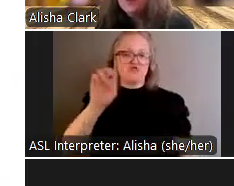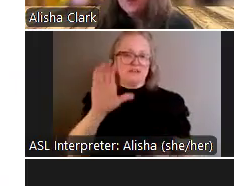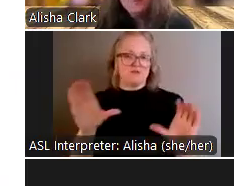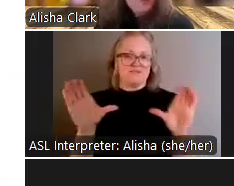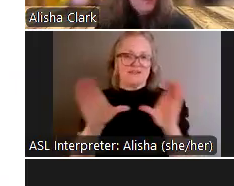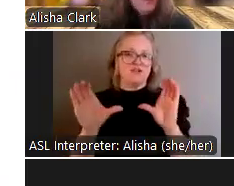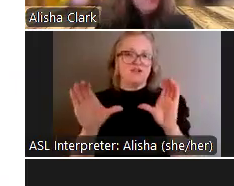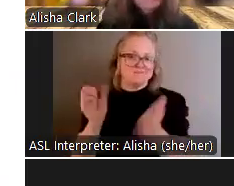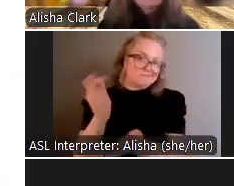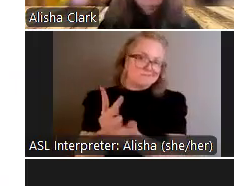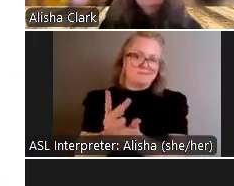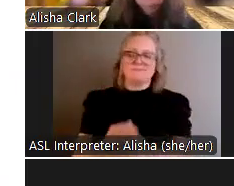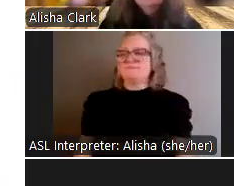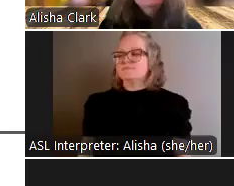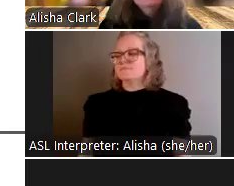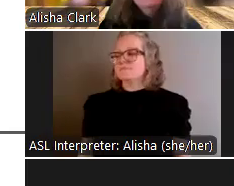well.